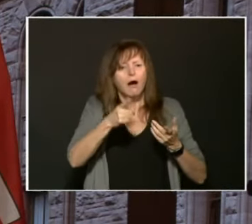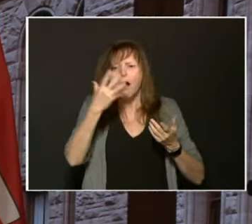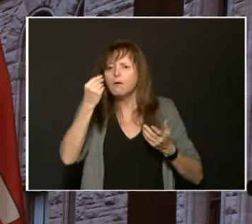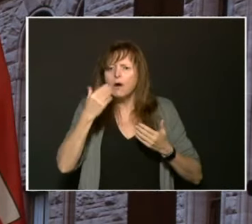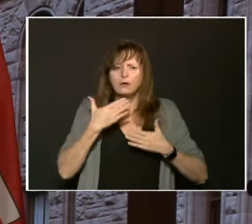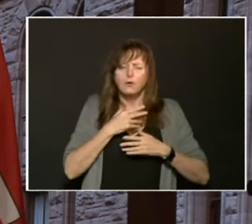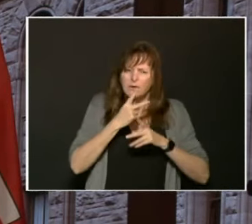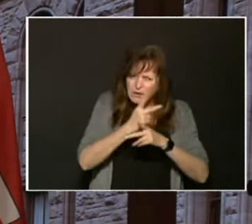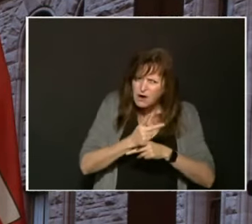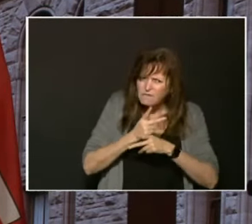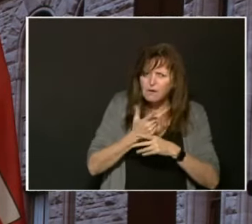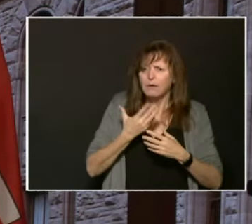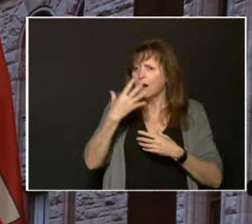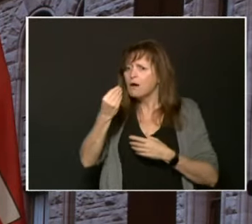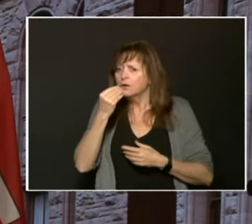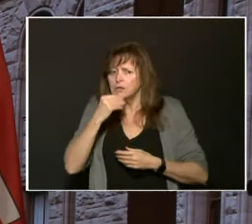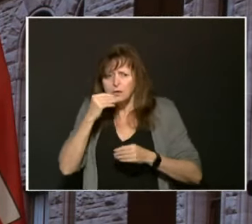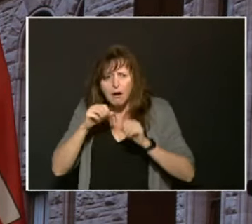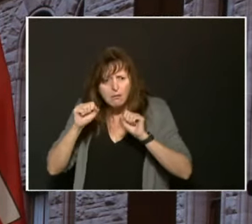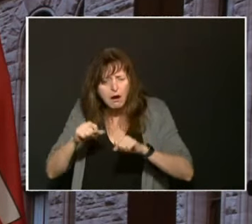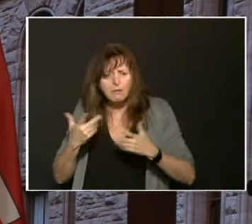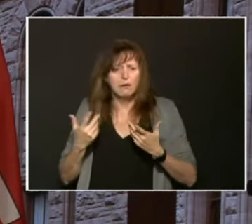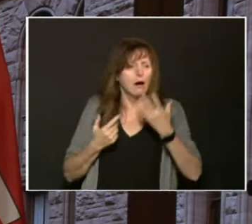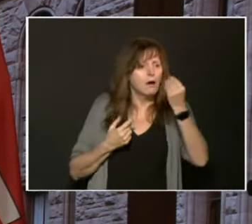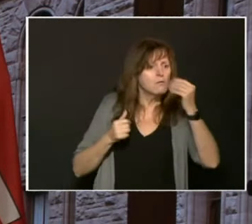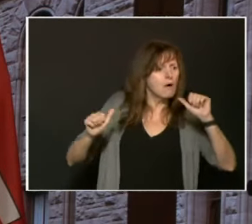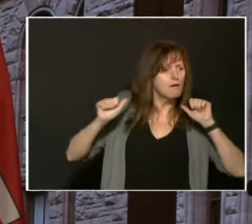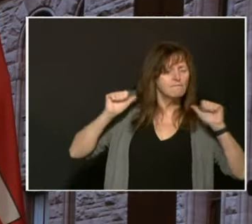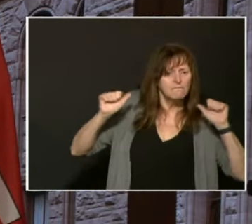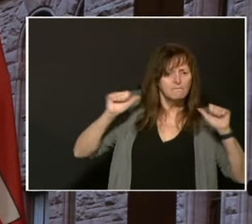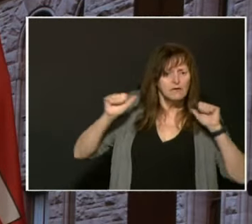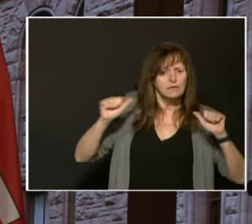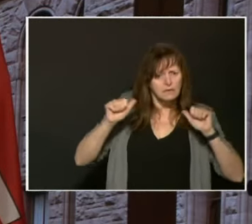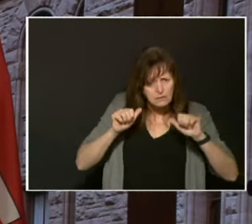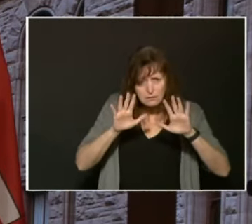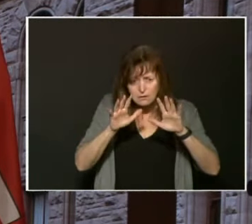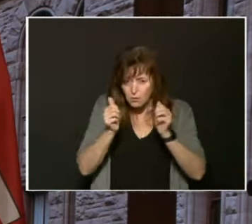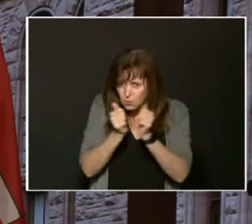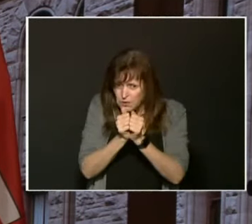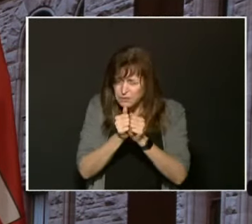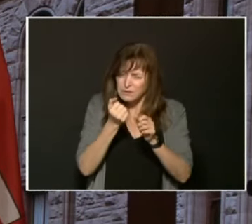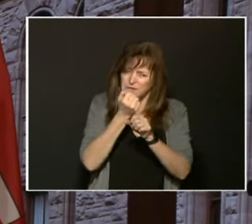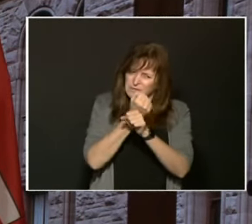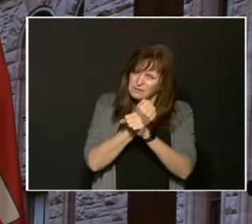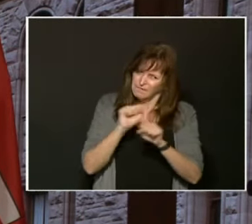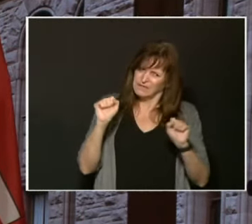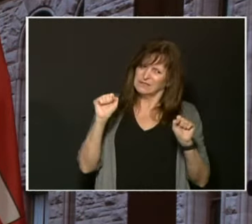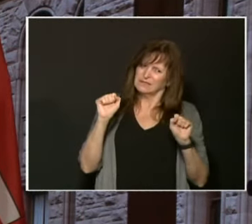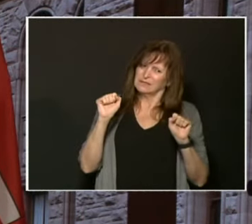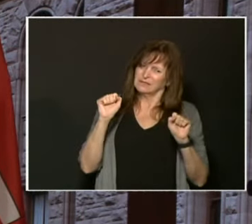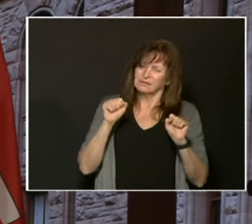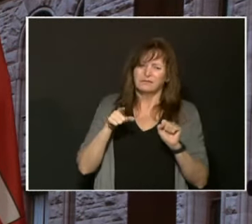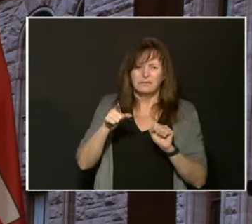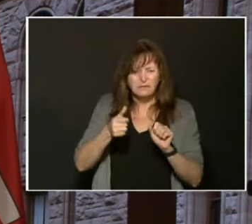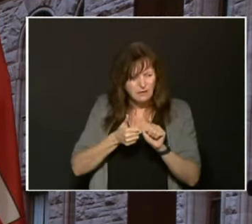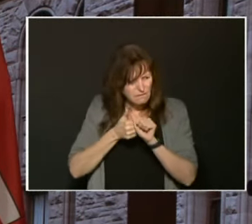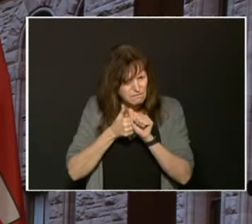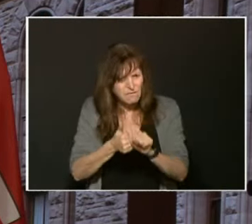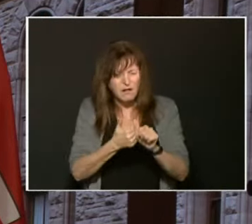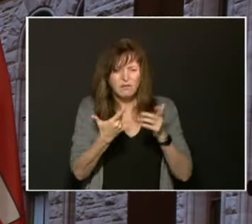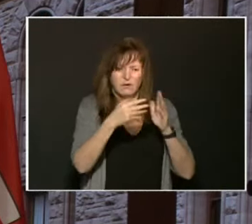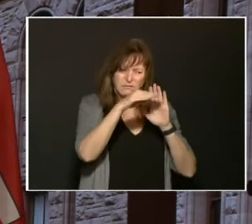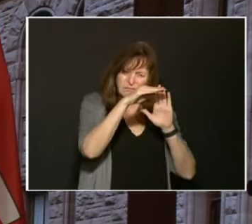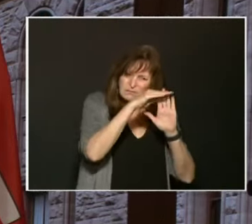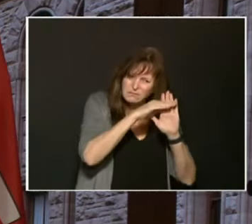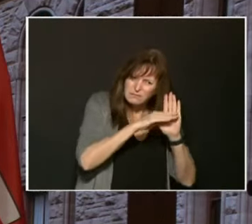do so safely. Continue to adhere to the public health guidelines that will keep you and those around you healthy and